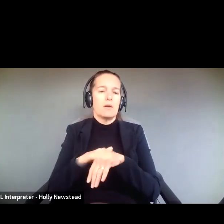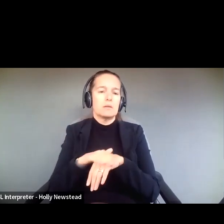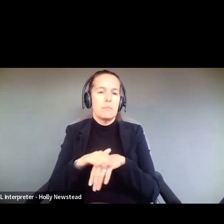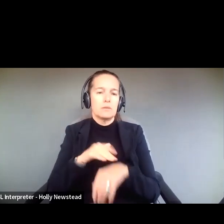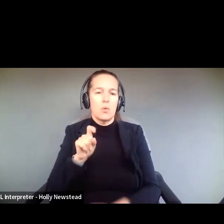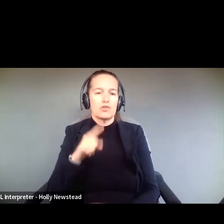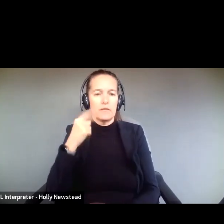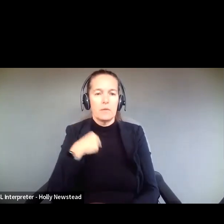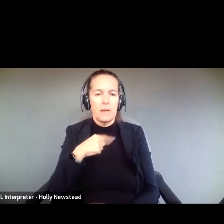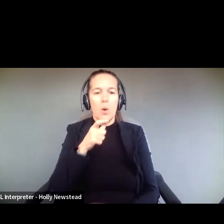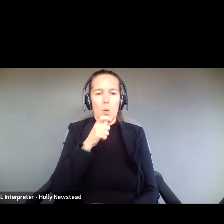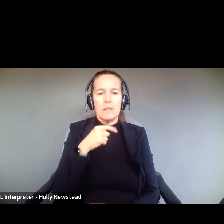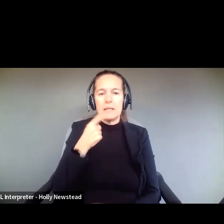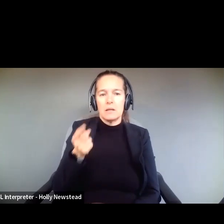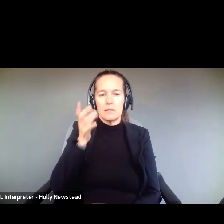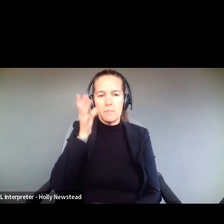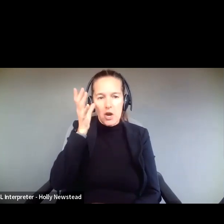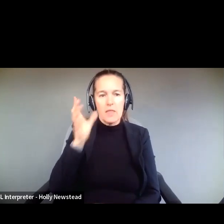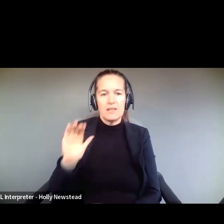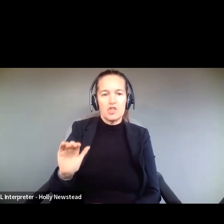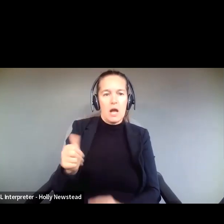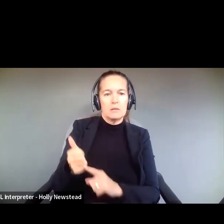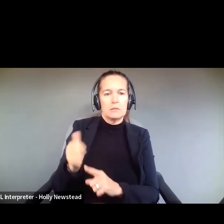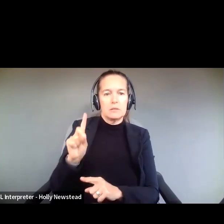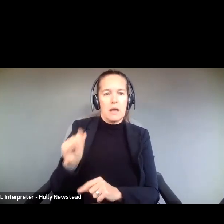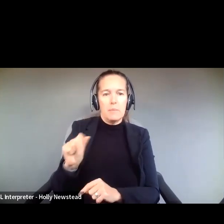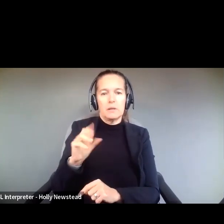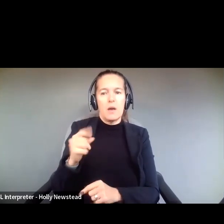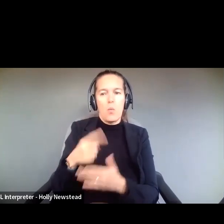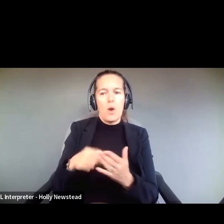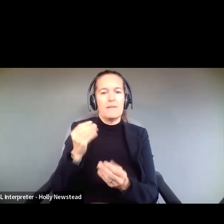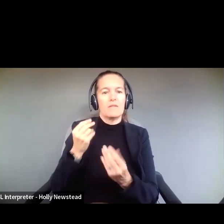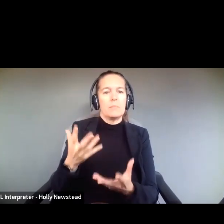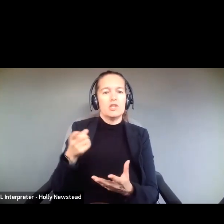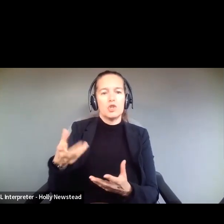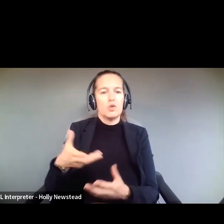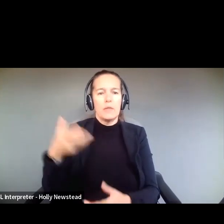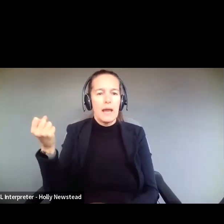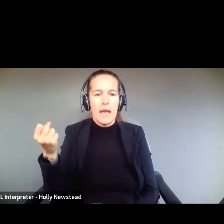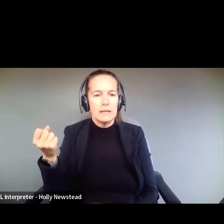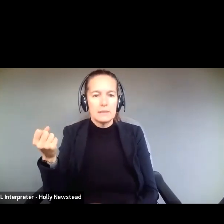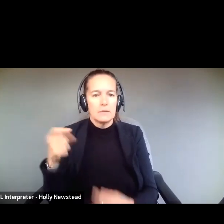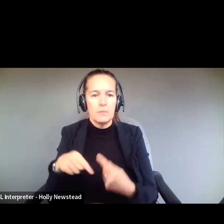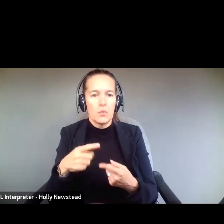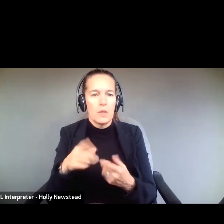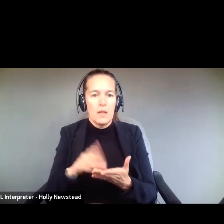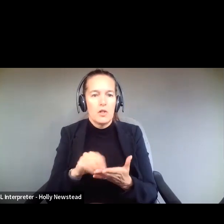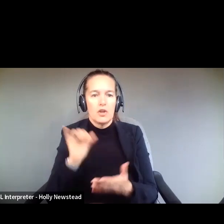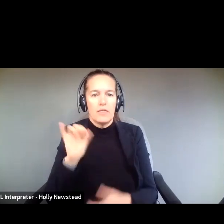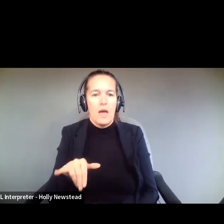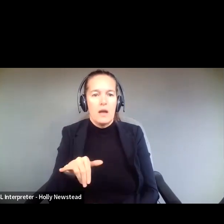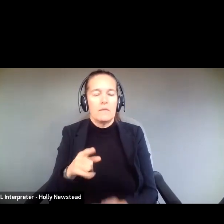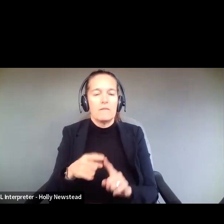is, who tells a parent that the child is disabled, and what other information do they get when they learn that